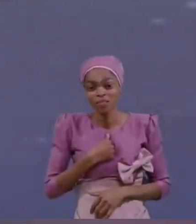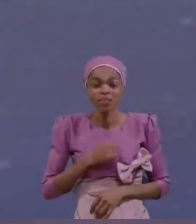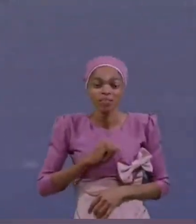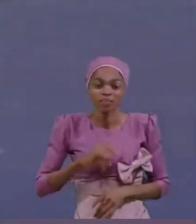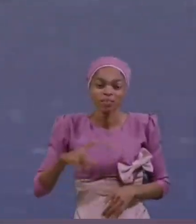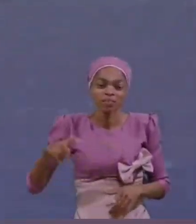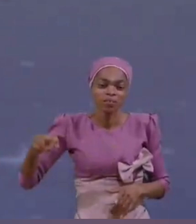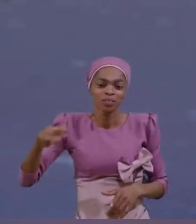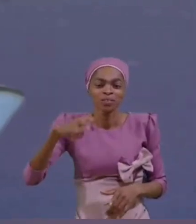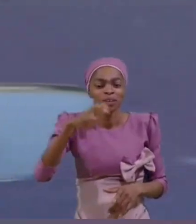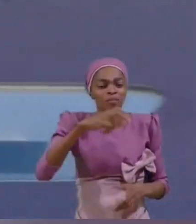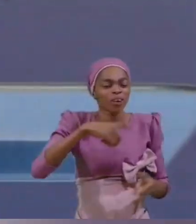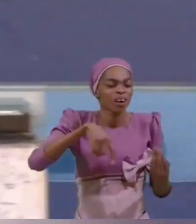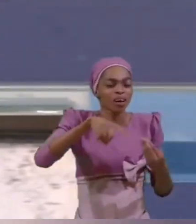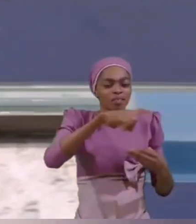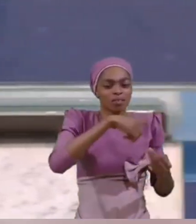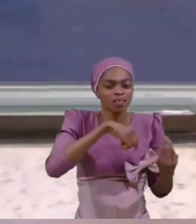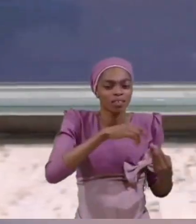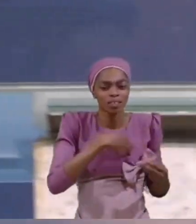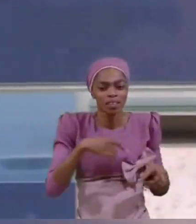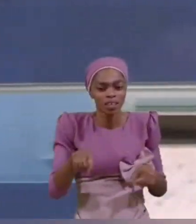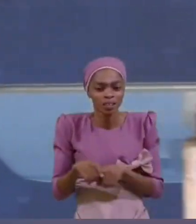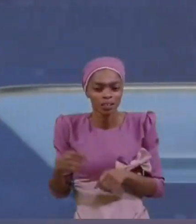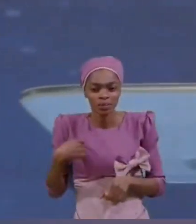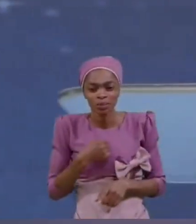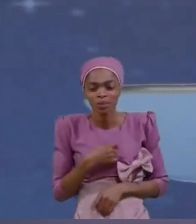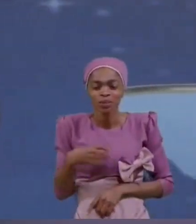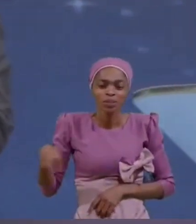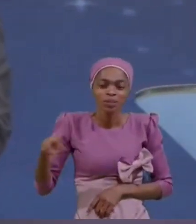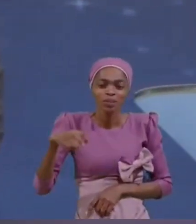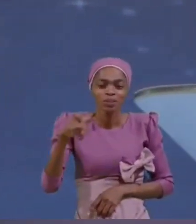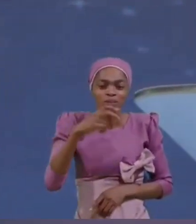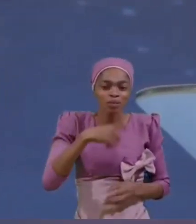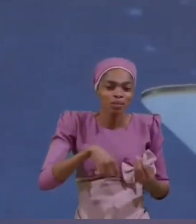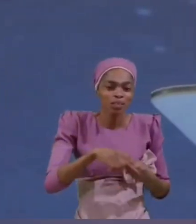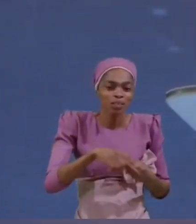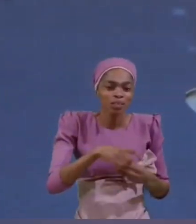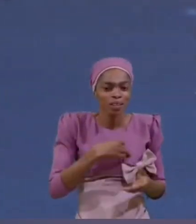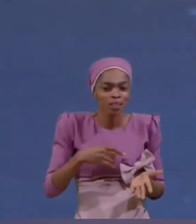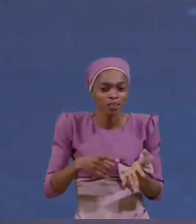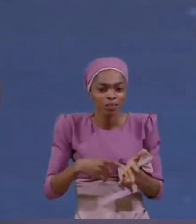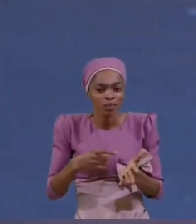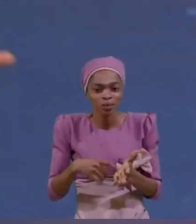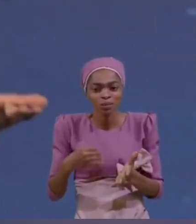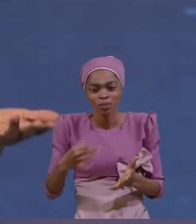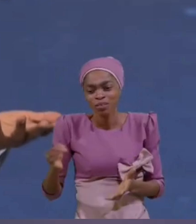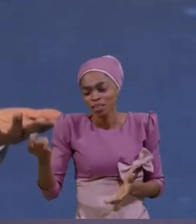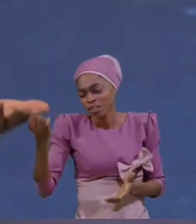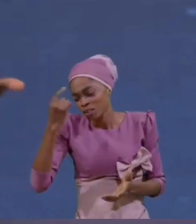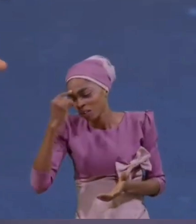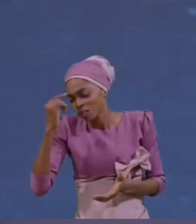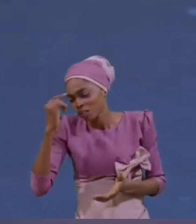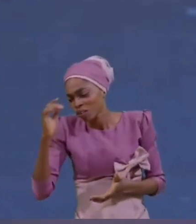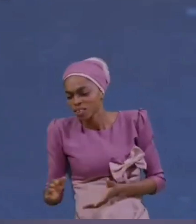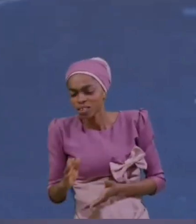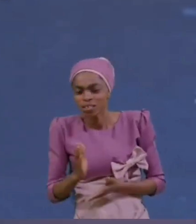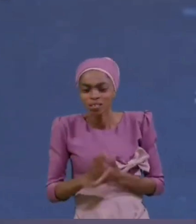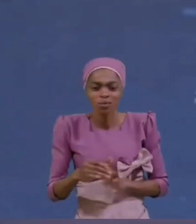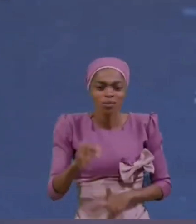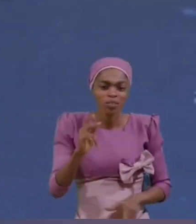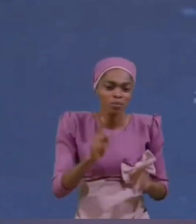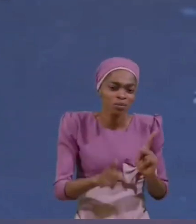around, and as we travel around, you know, some of the governors and some of the people,